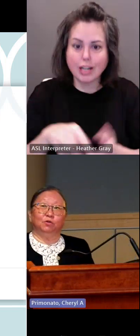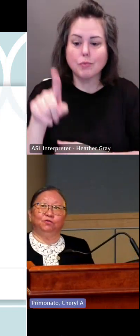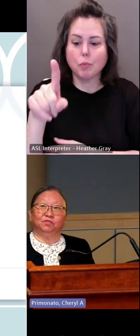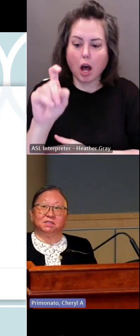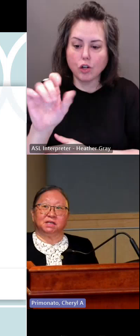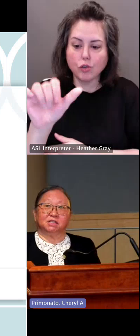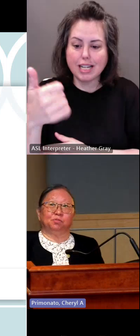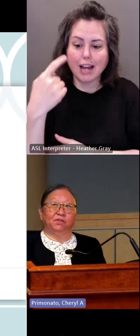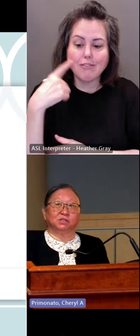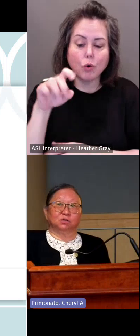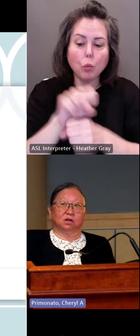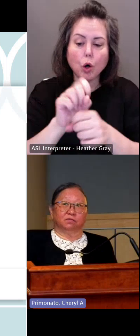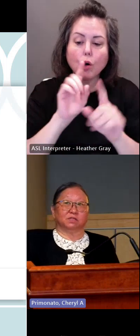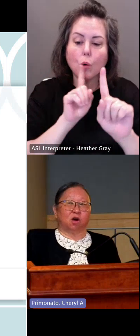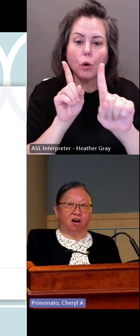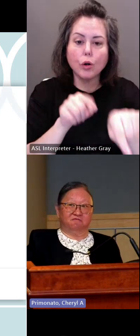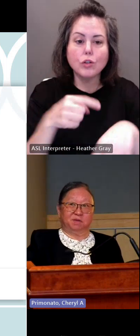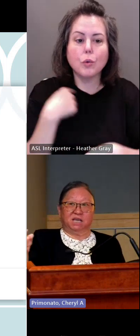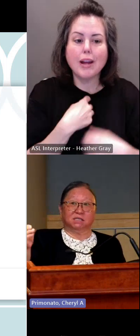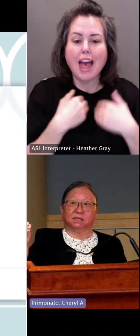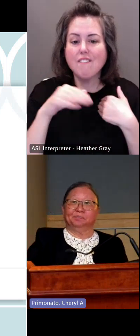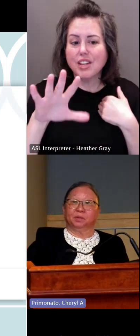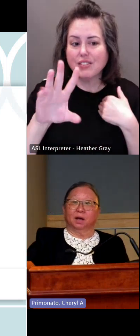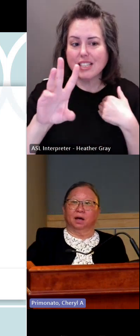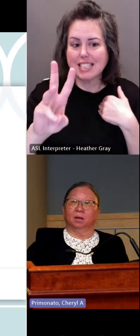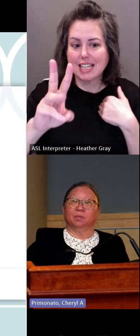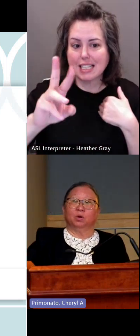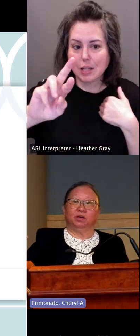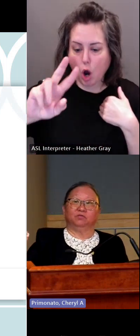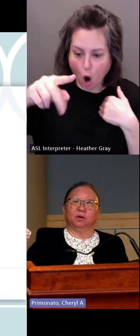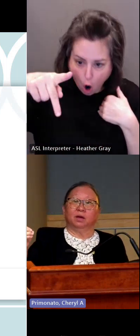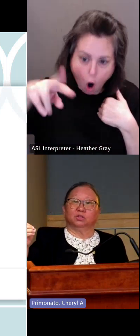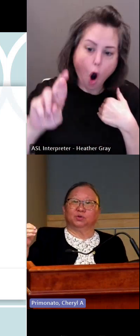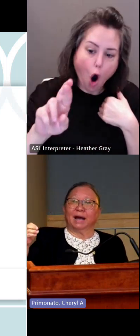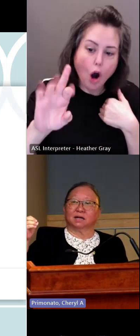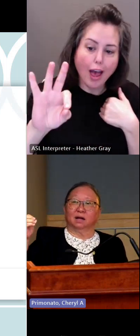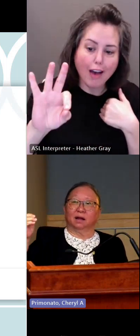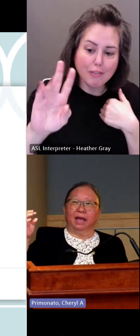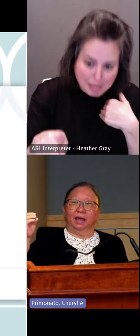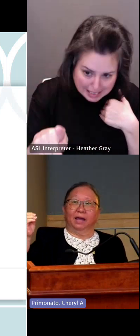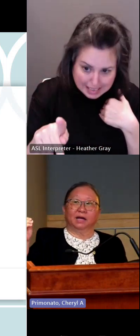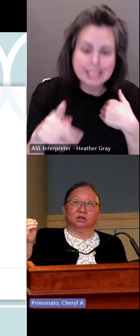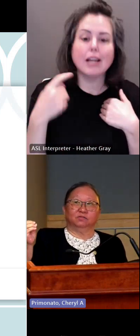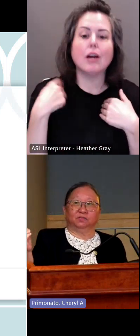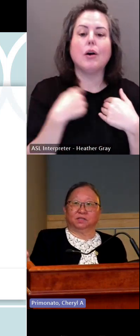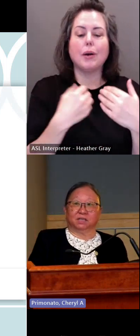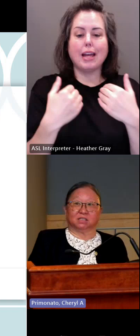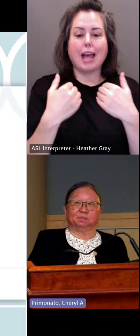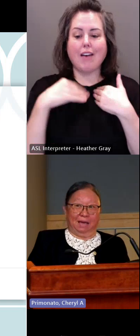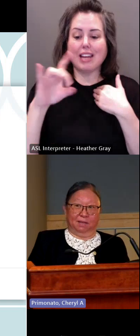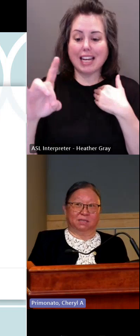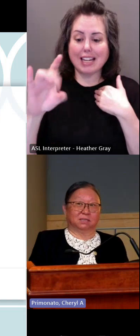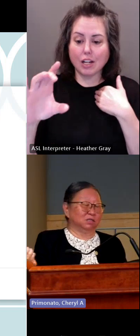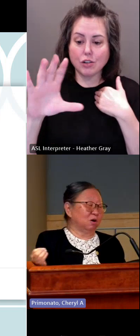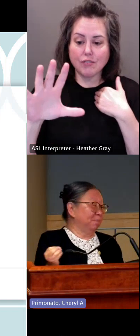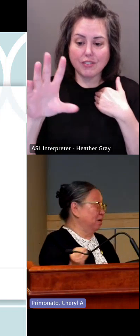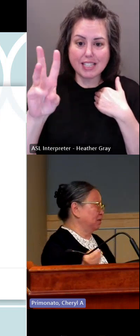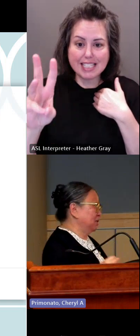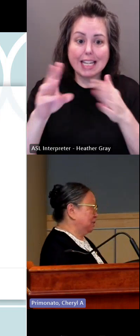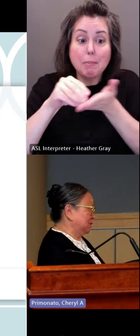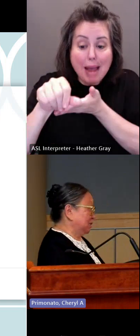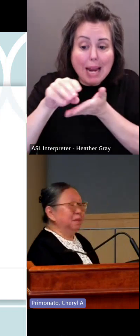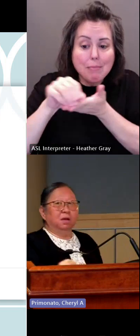We reviewed 56 professional service RFPs. We've tracked 856 payments into